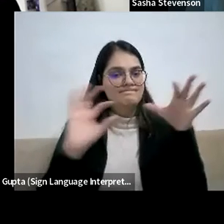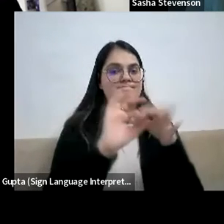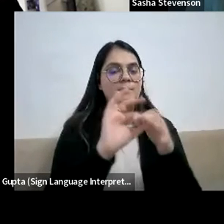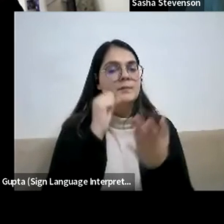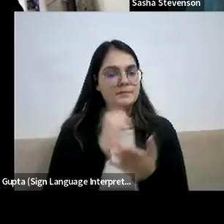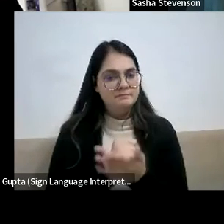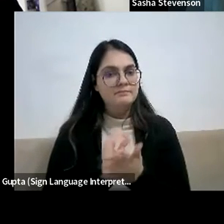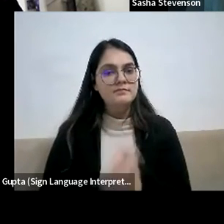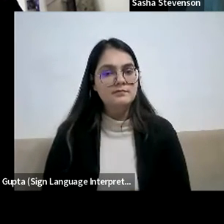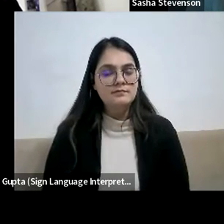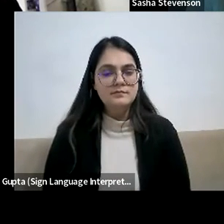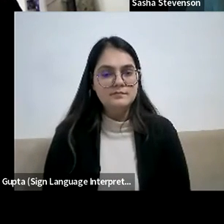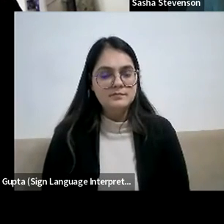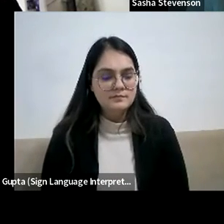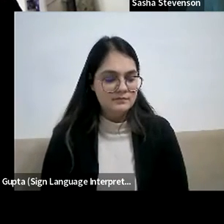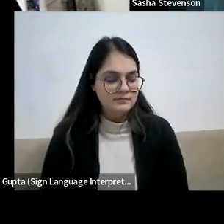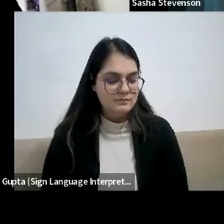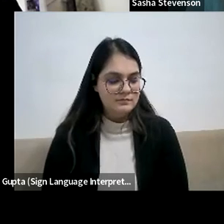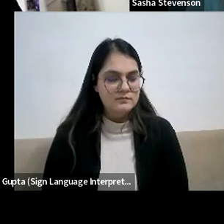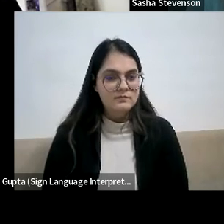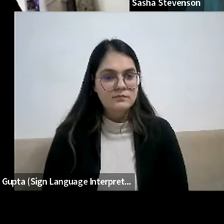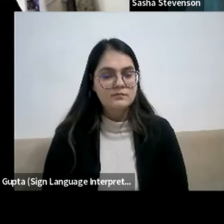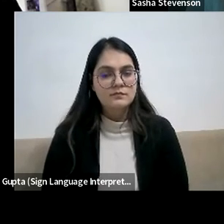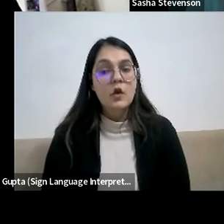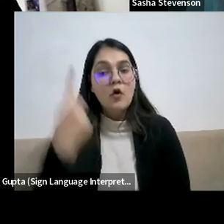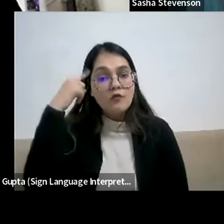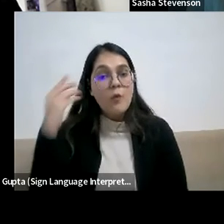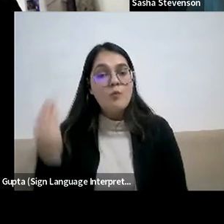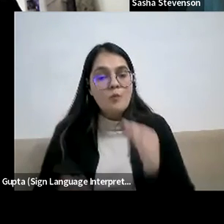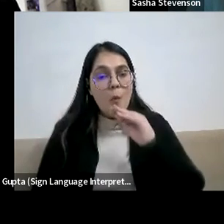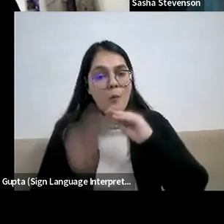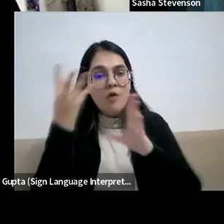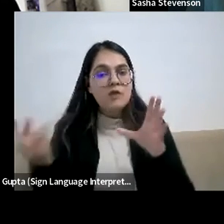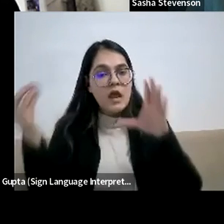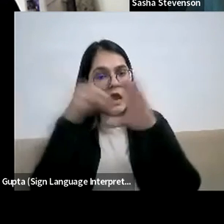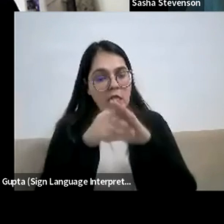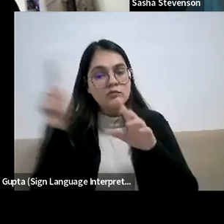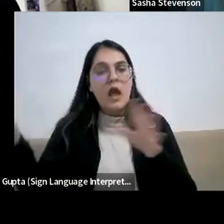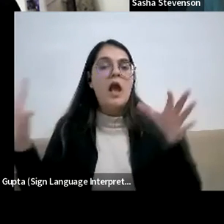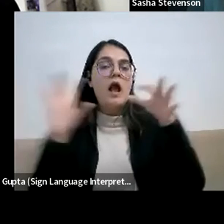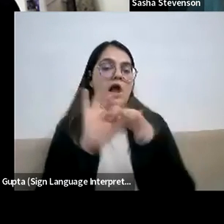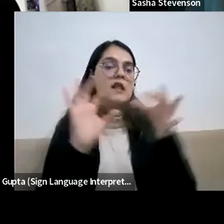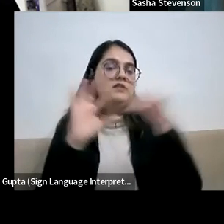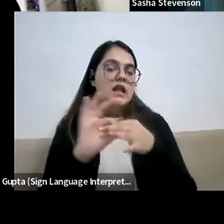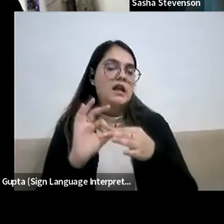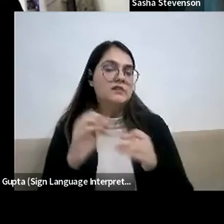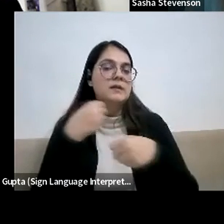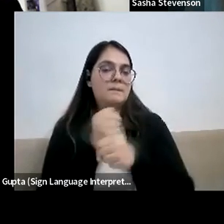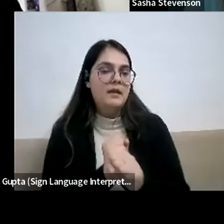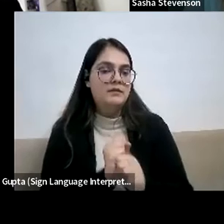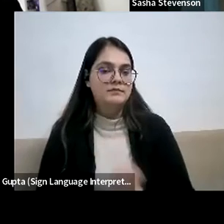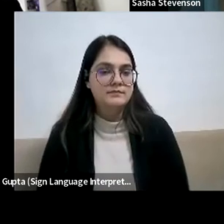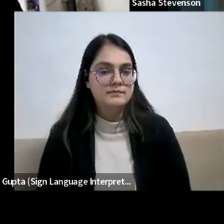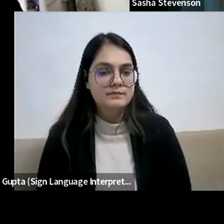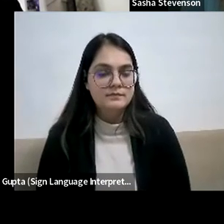order to be able to foster more inclusive, in order for us to move towards fostering more inclusive governance. That was